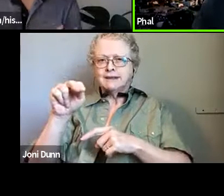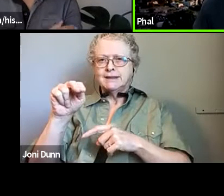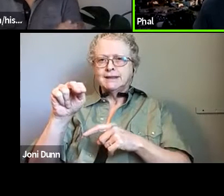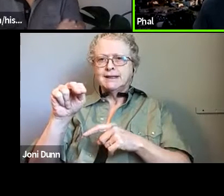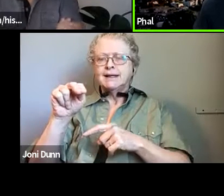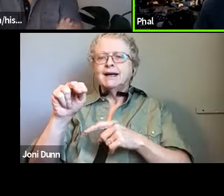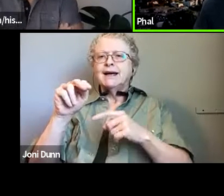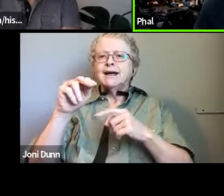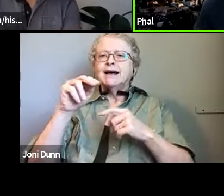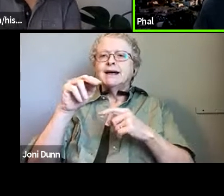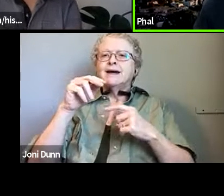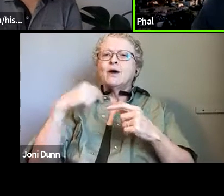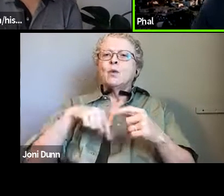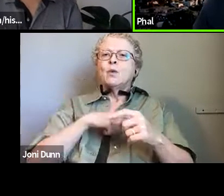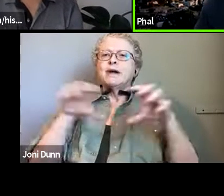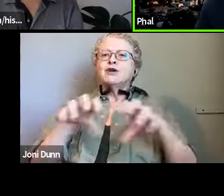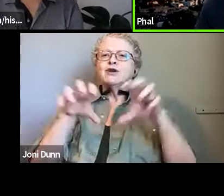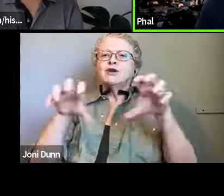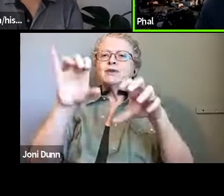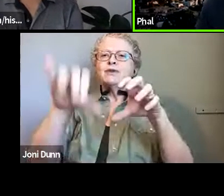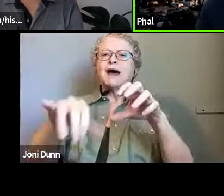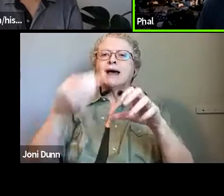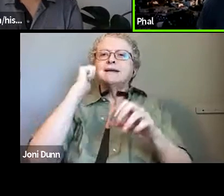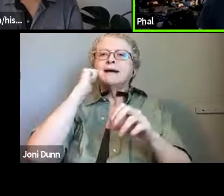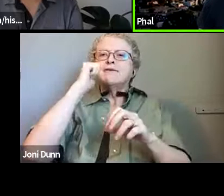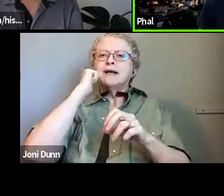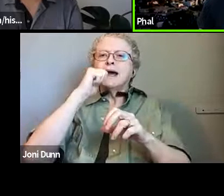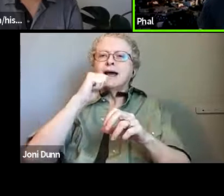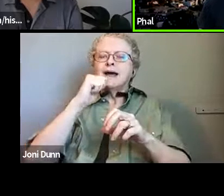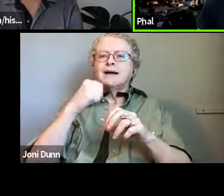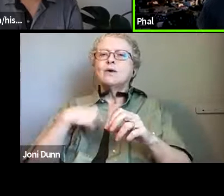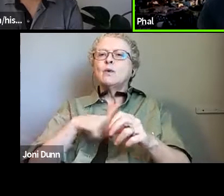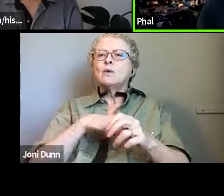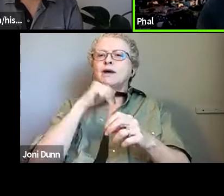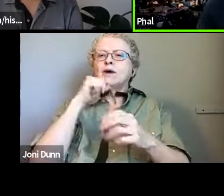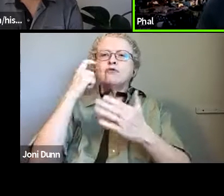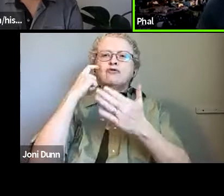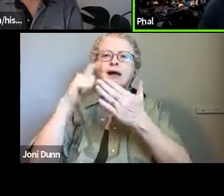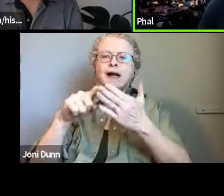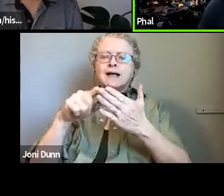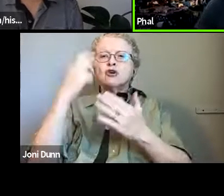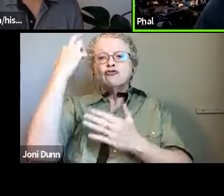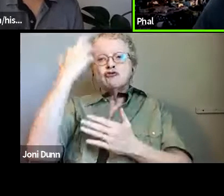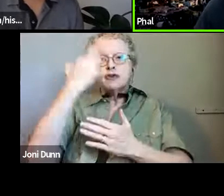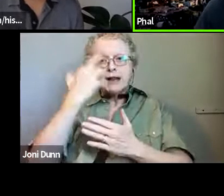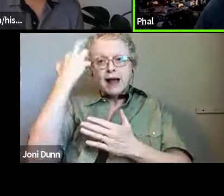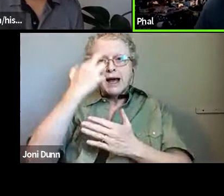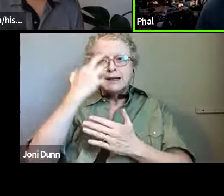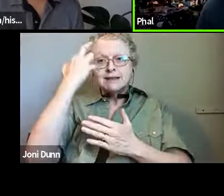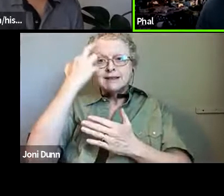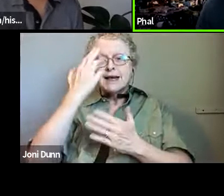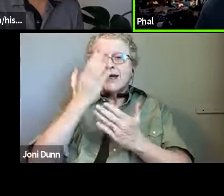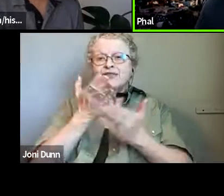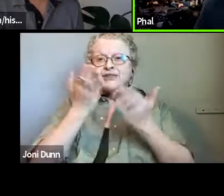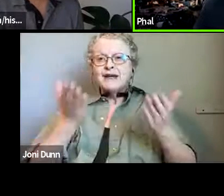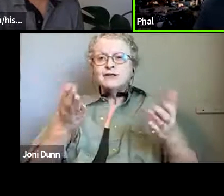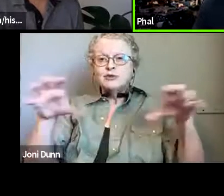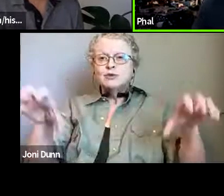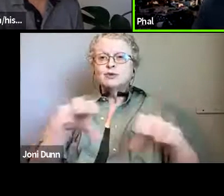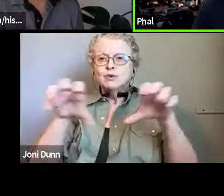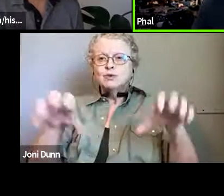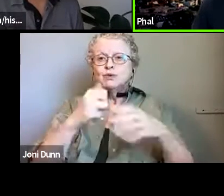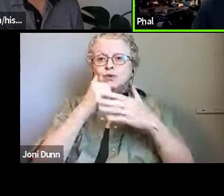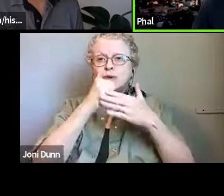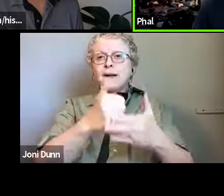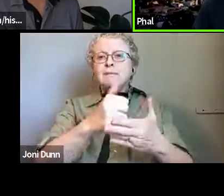So we do it in our daily lives and things that we don't even recognize. And so I just want to encourage folks to realize that the little deeds that you do when you go to help other people,